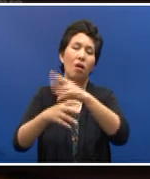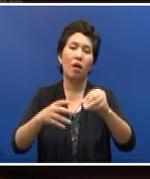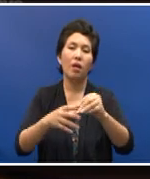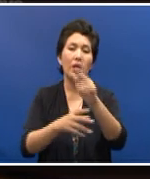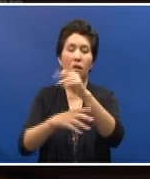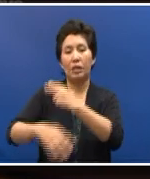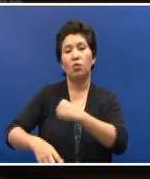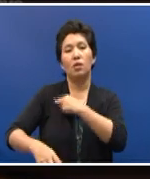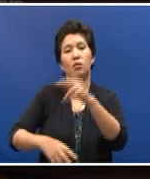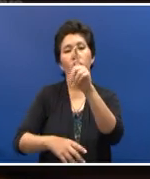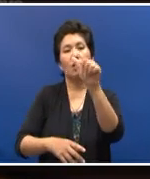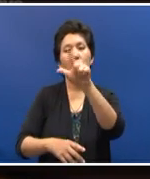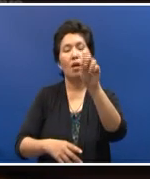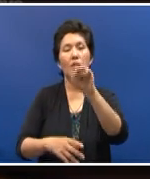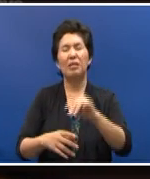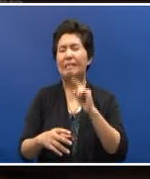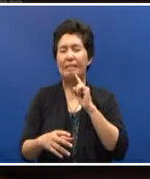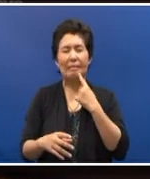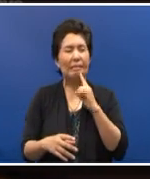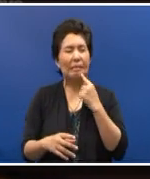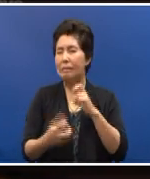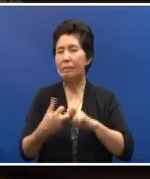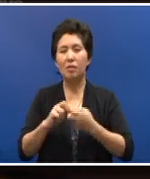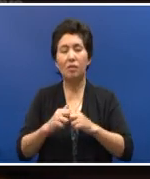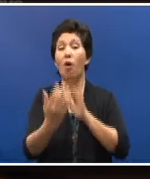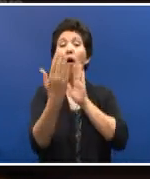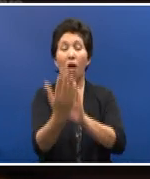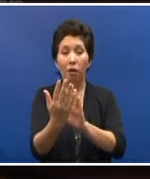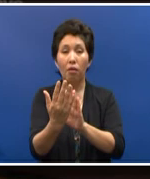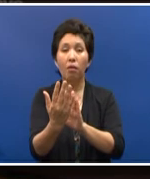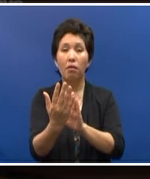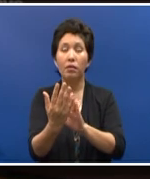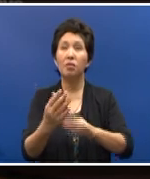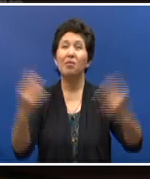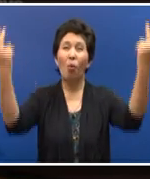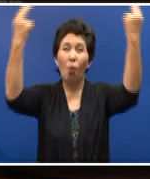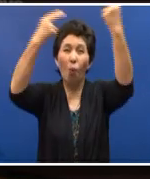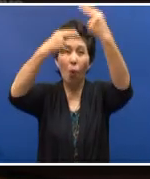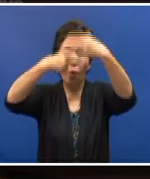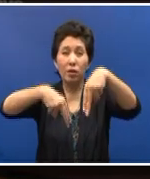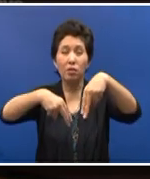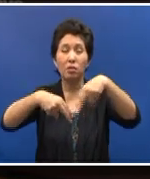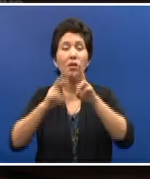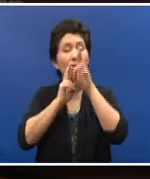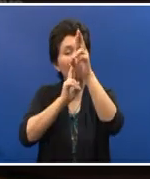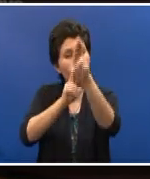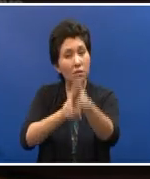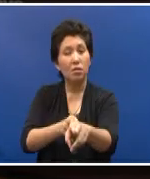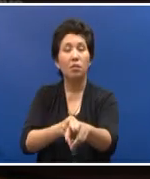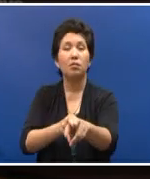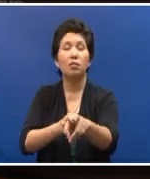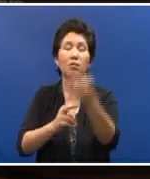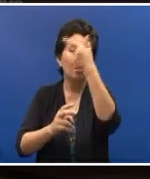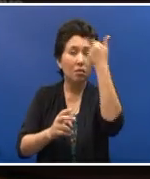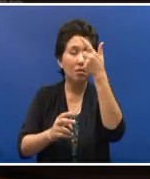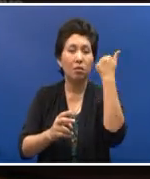you still remember about the serious problem that we faced before due to haze. Okay, the resulting droughts caused